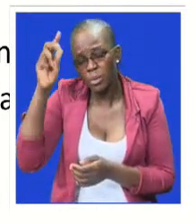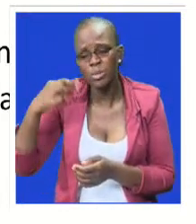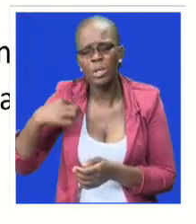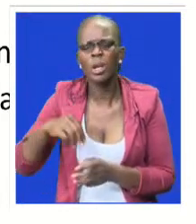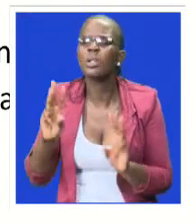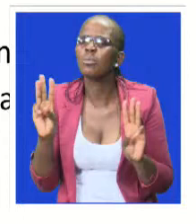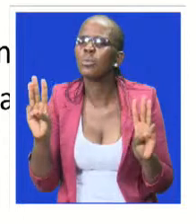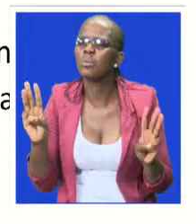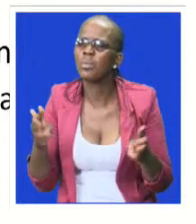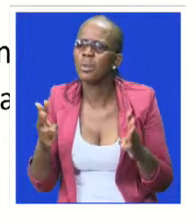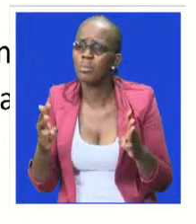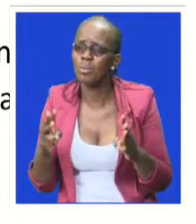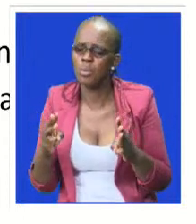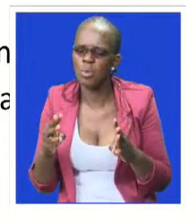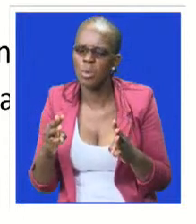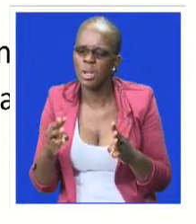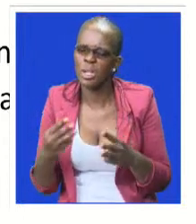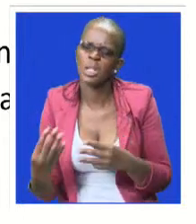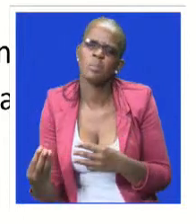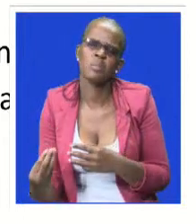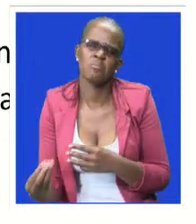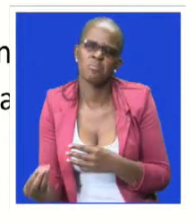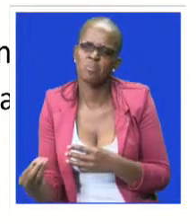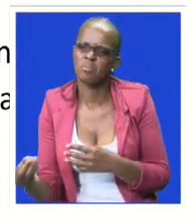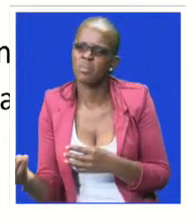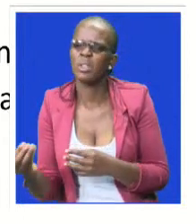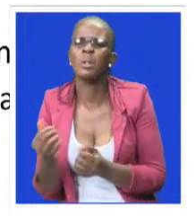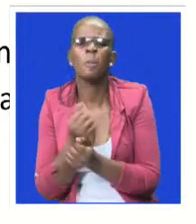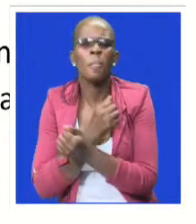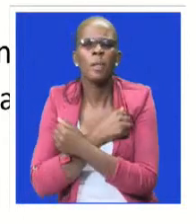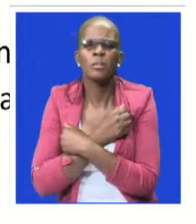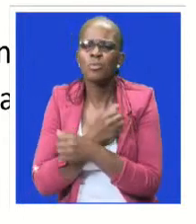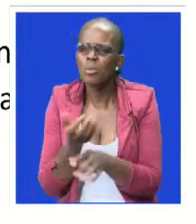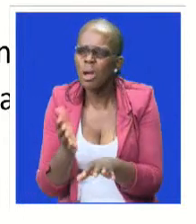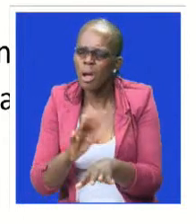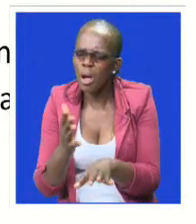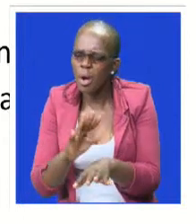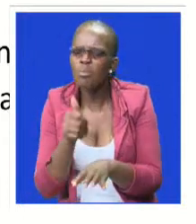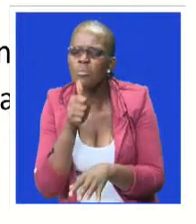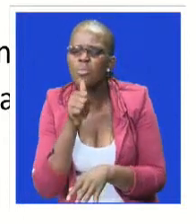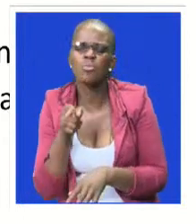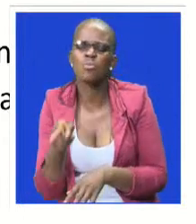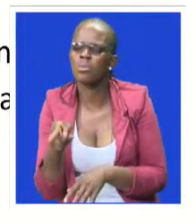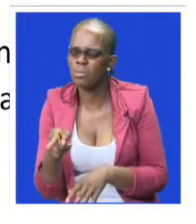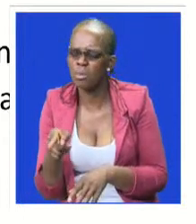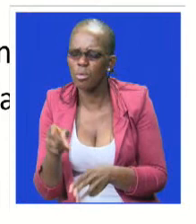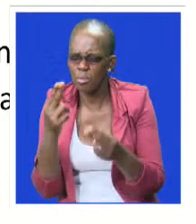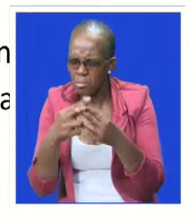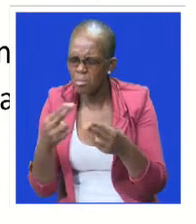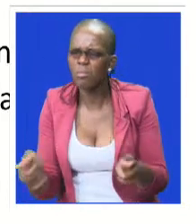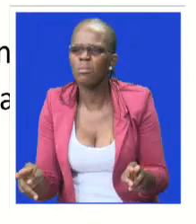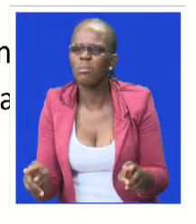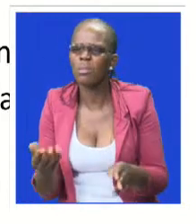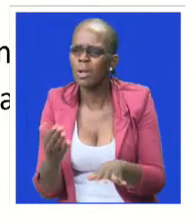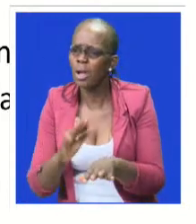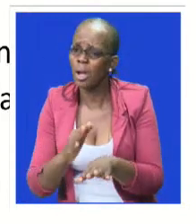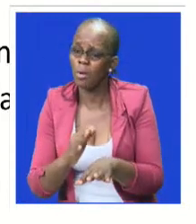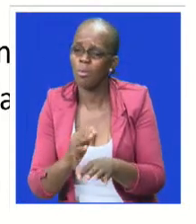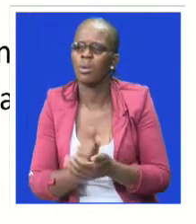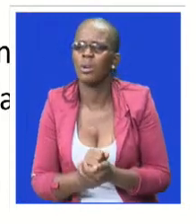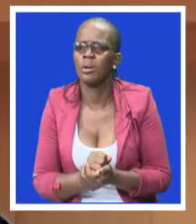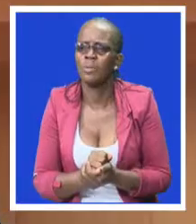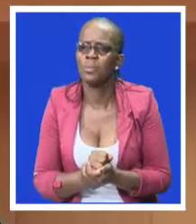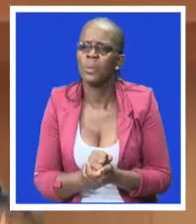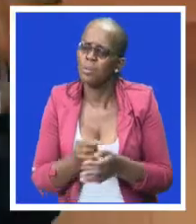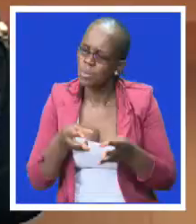you, as young as you are, you can laugh saying, how can they collect water using the ostrich eggshells? It was